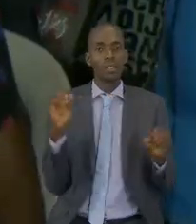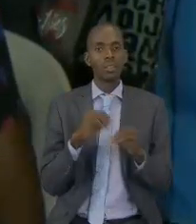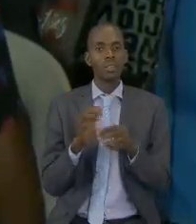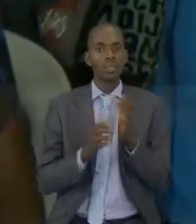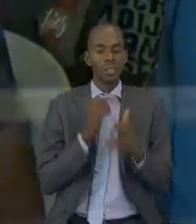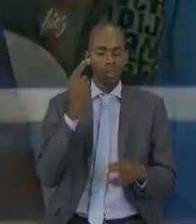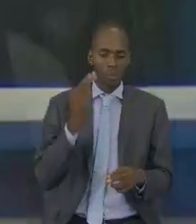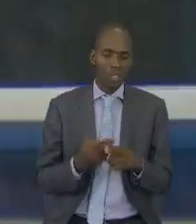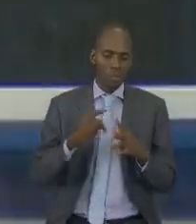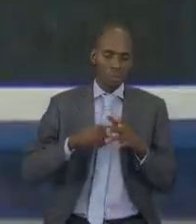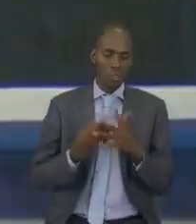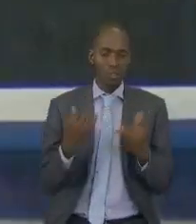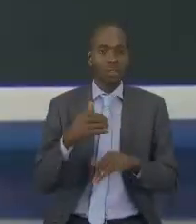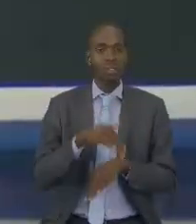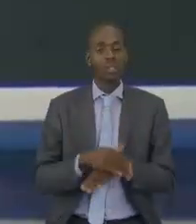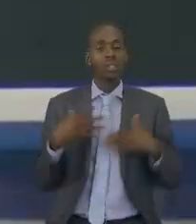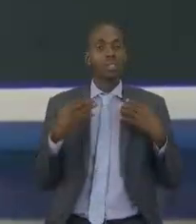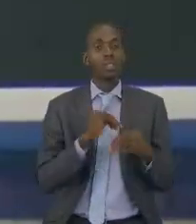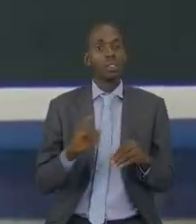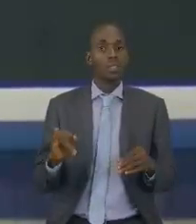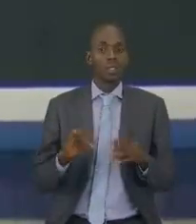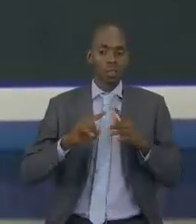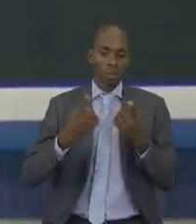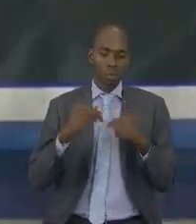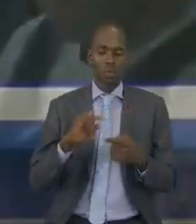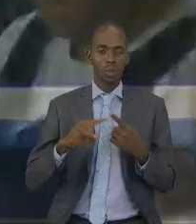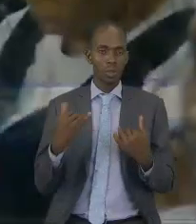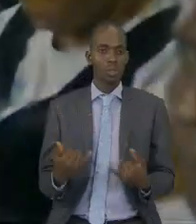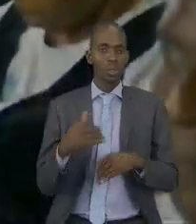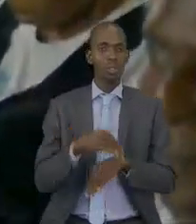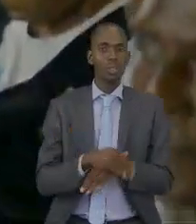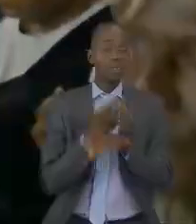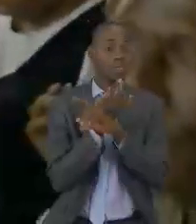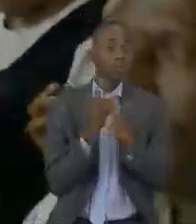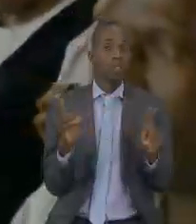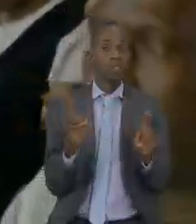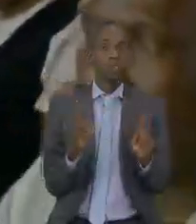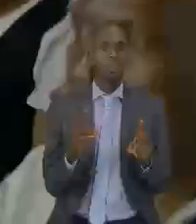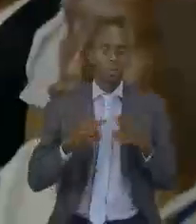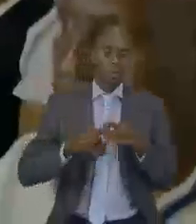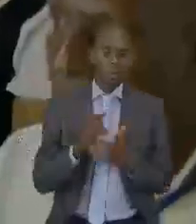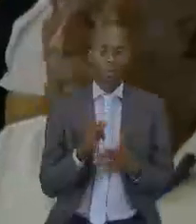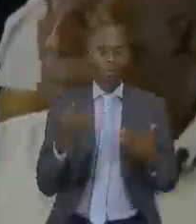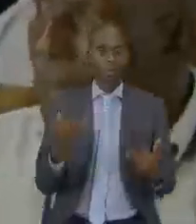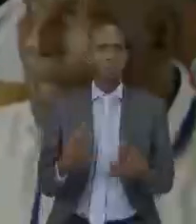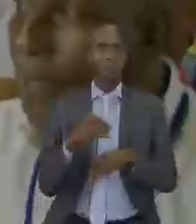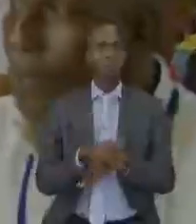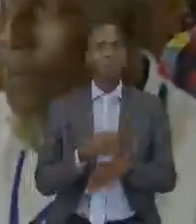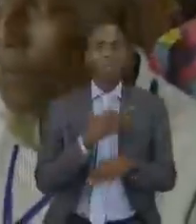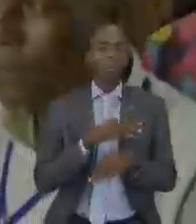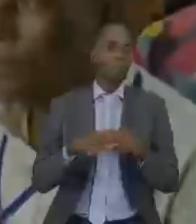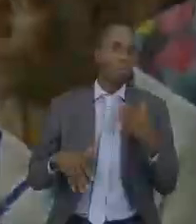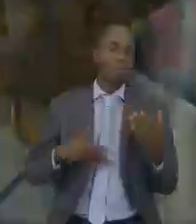begin tonight. Healing coming tonight. Deliverance beginning tonight. And